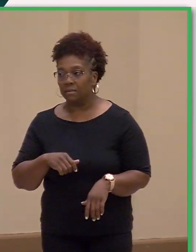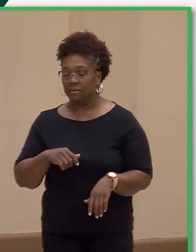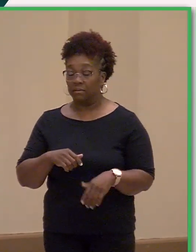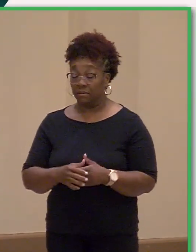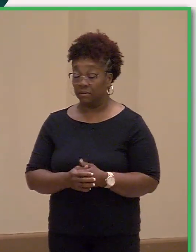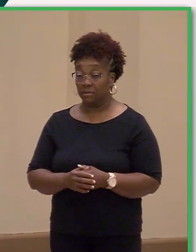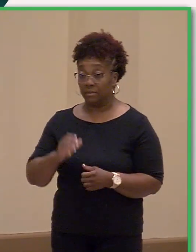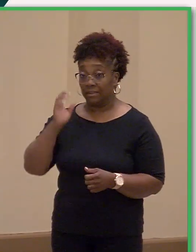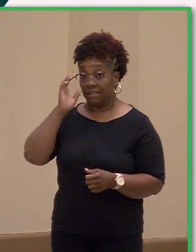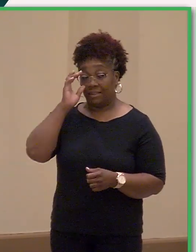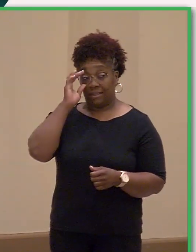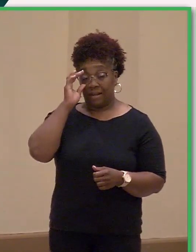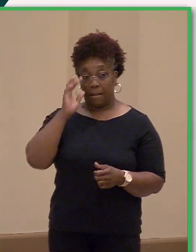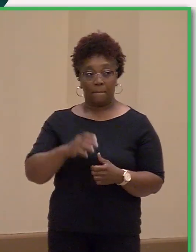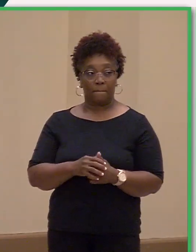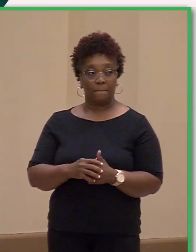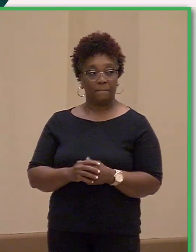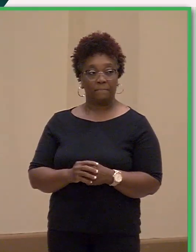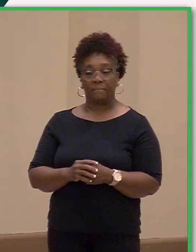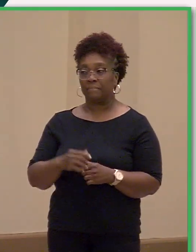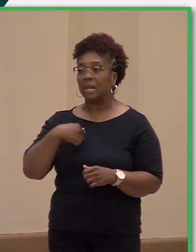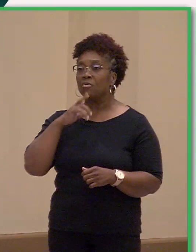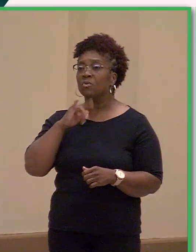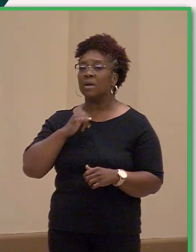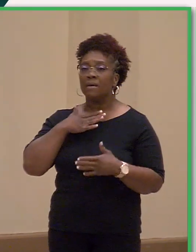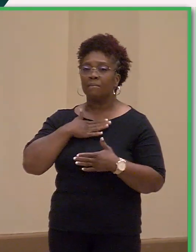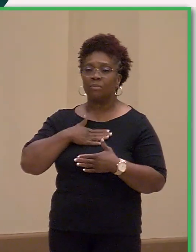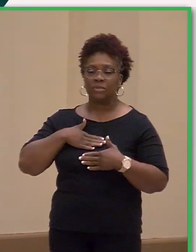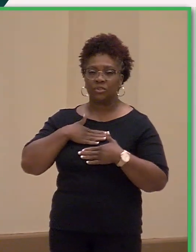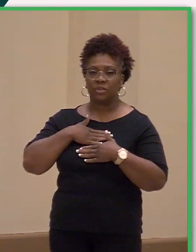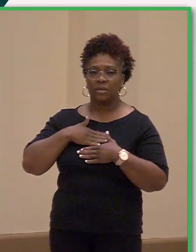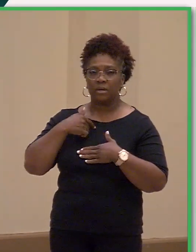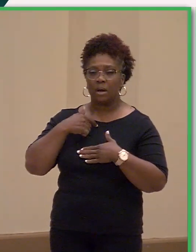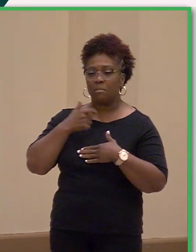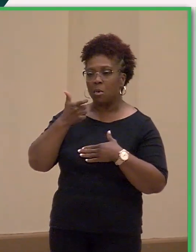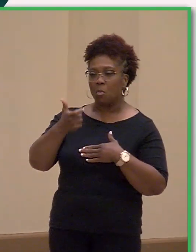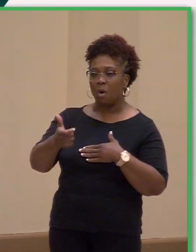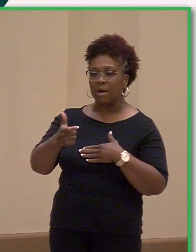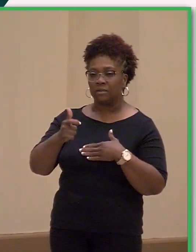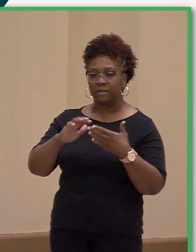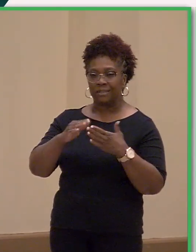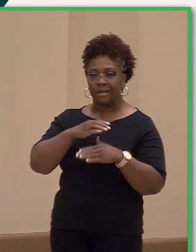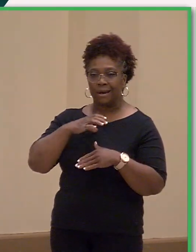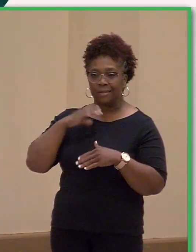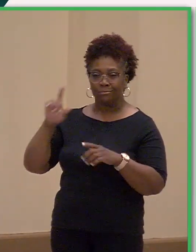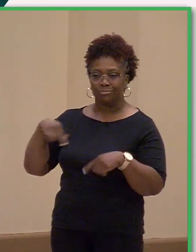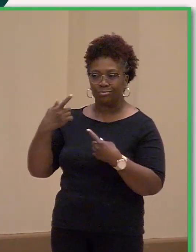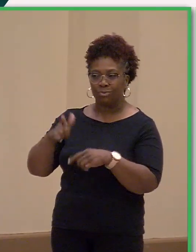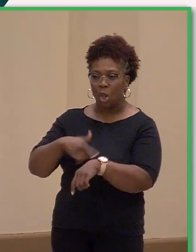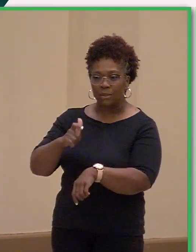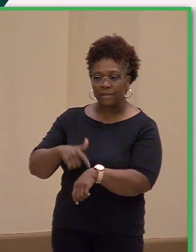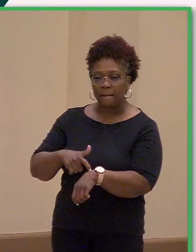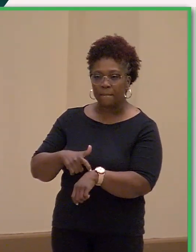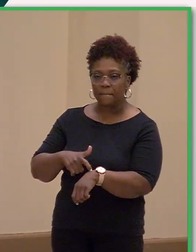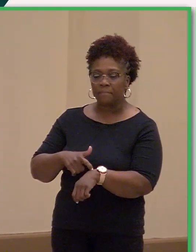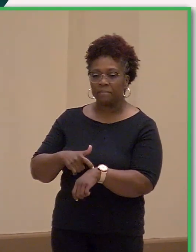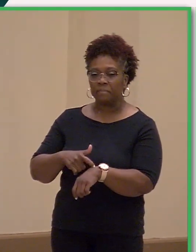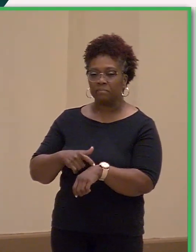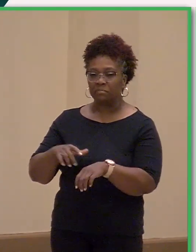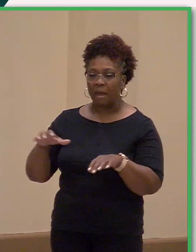And I really appreciate, I've been watching council for a long time, been very